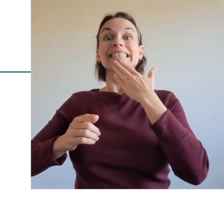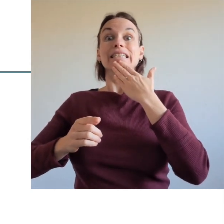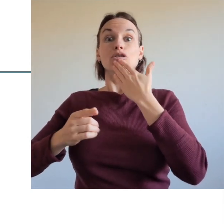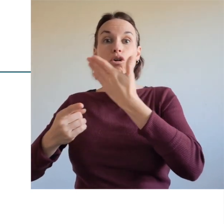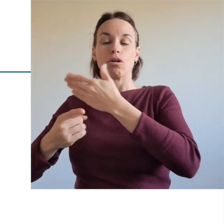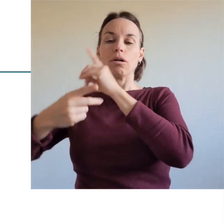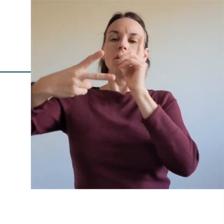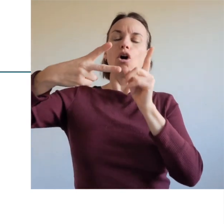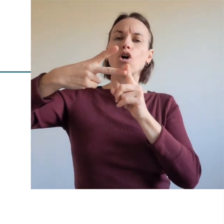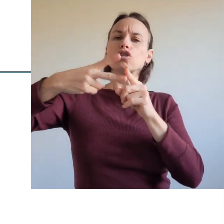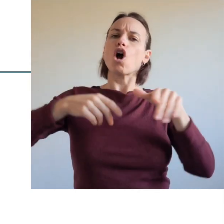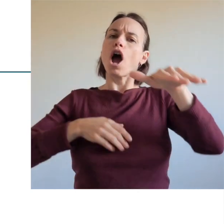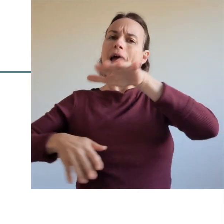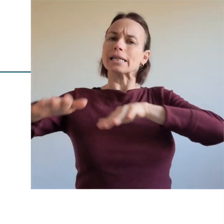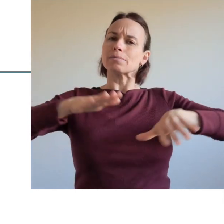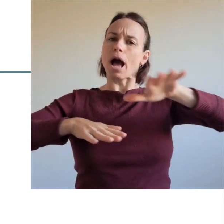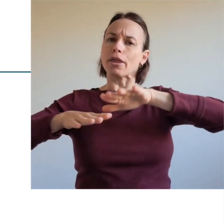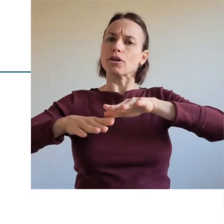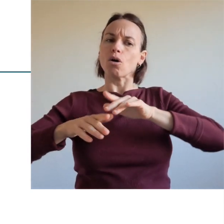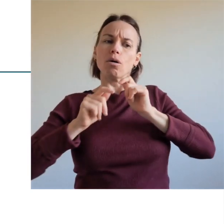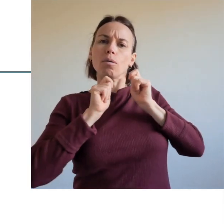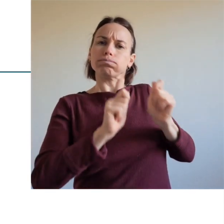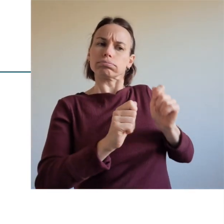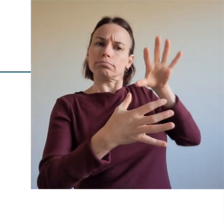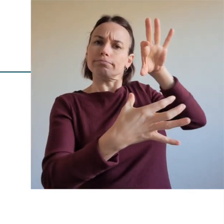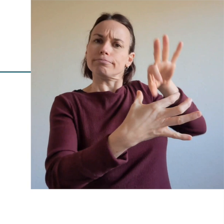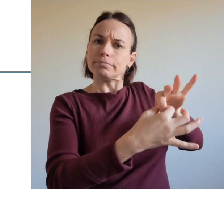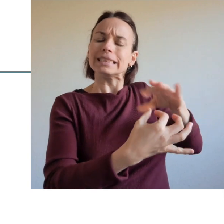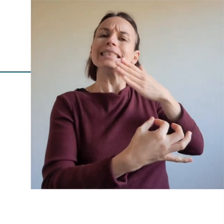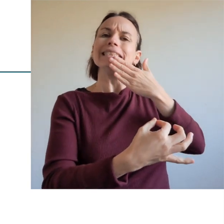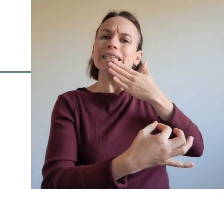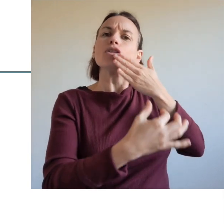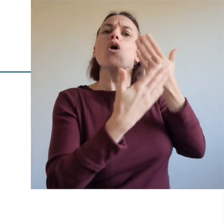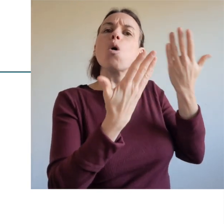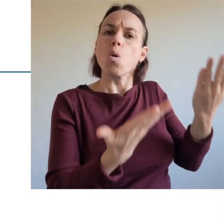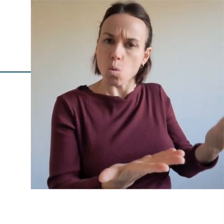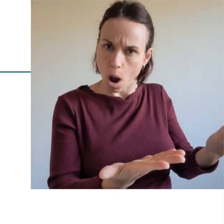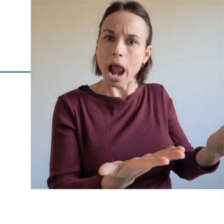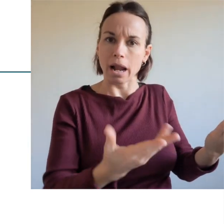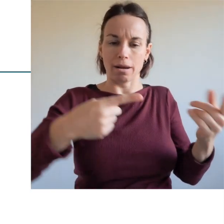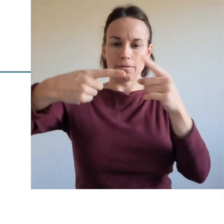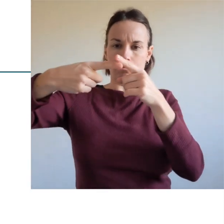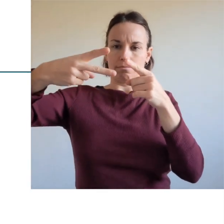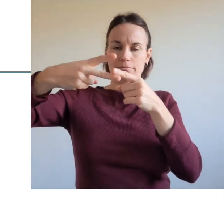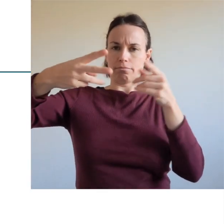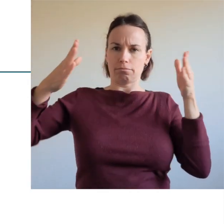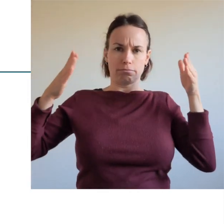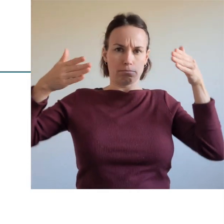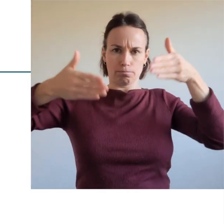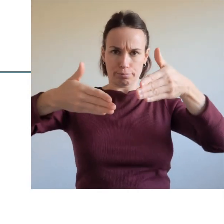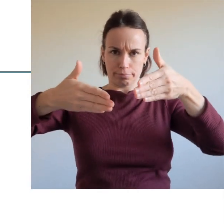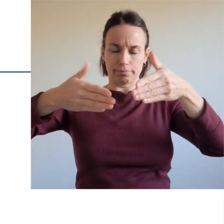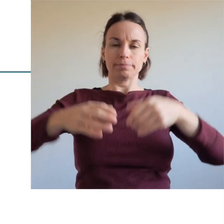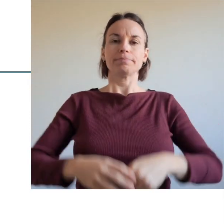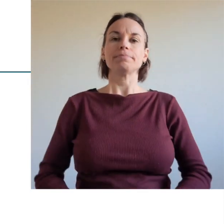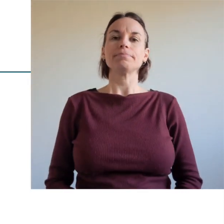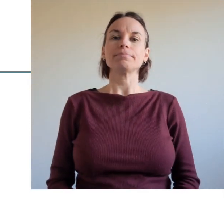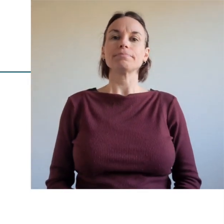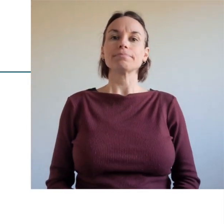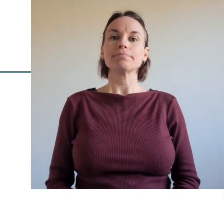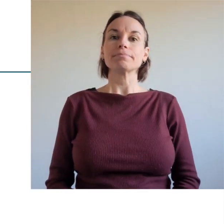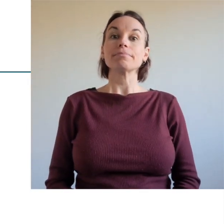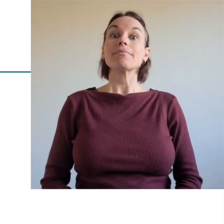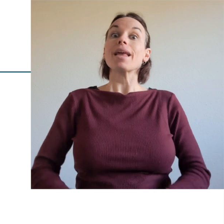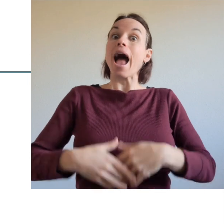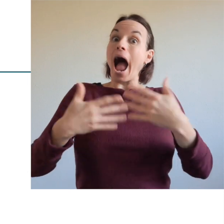spatial components of such expressions, that is, on the manual sign selected and on the location in which the sign